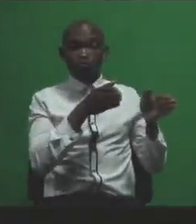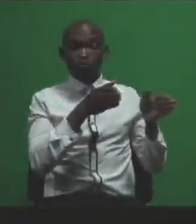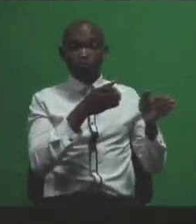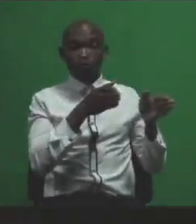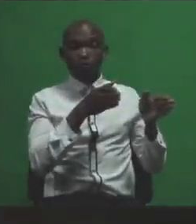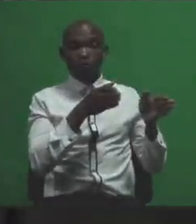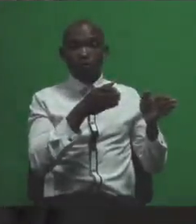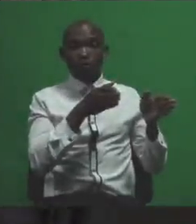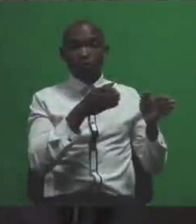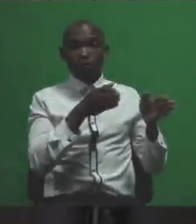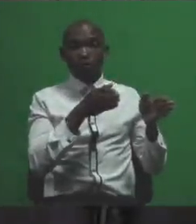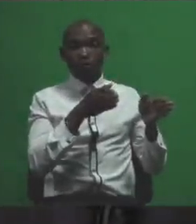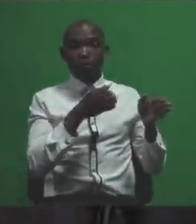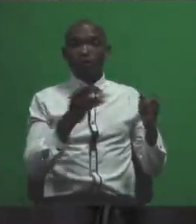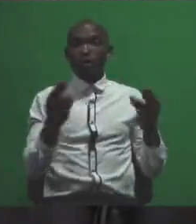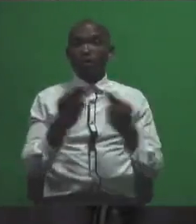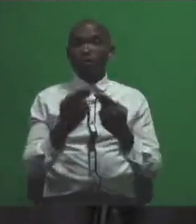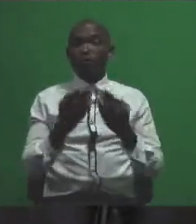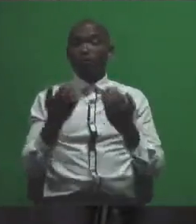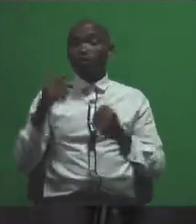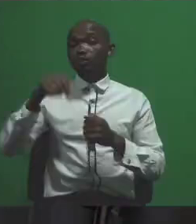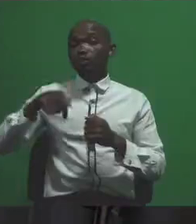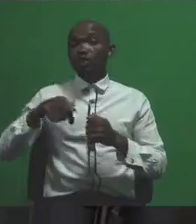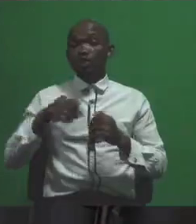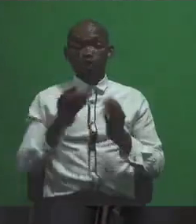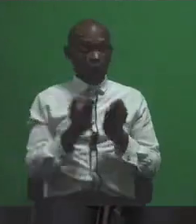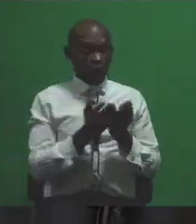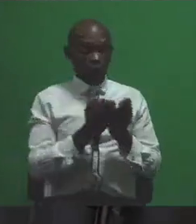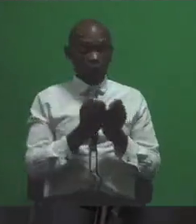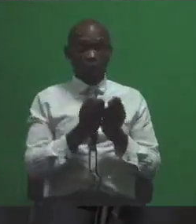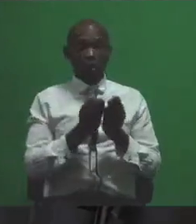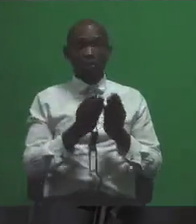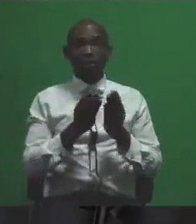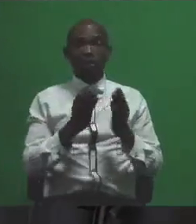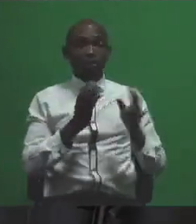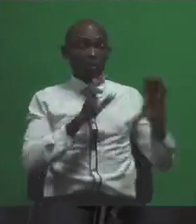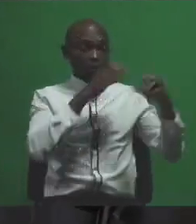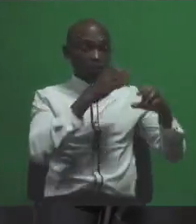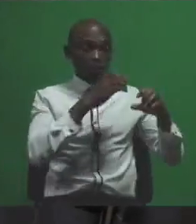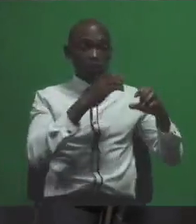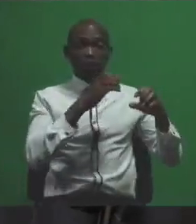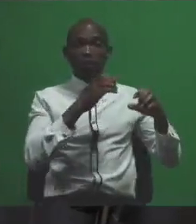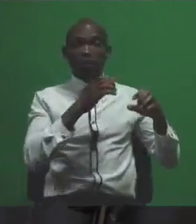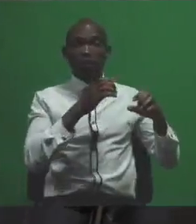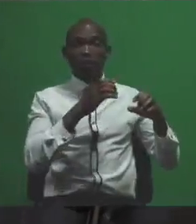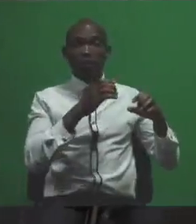but today we learn about laboratory techniques and